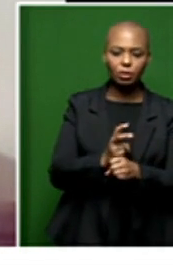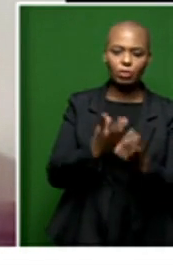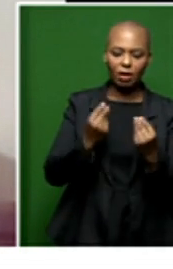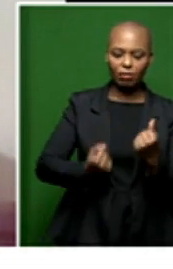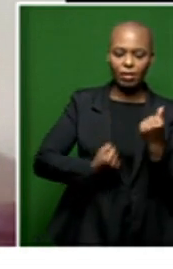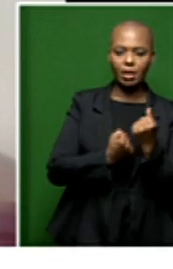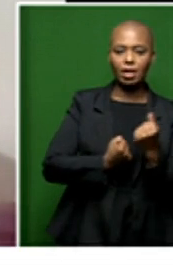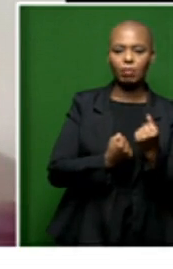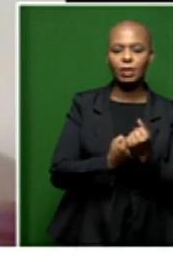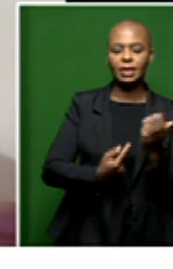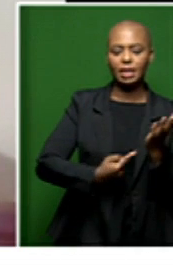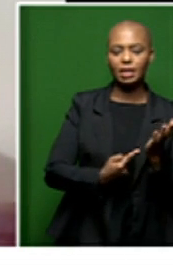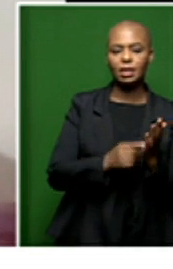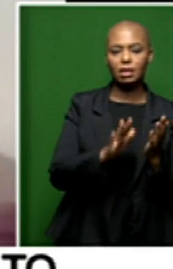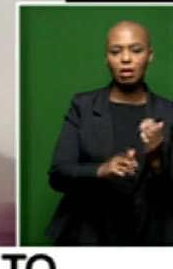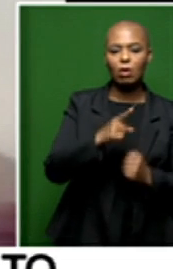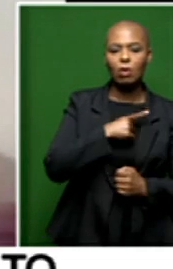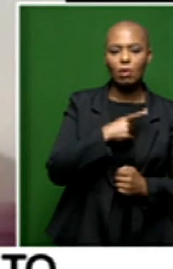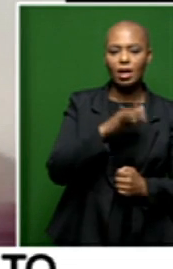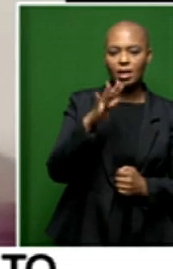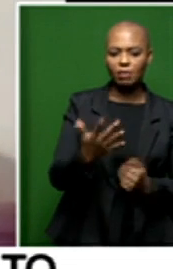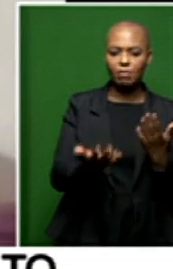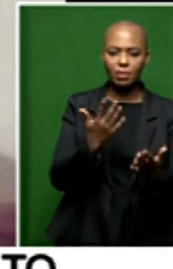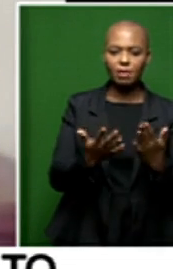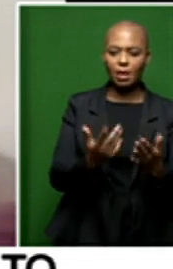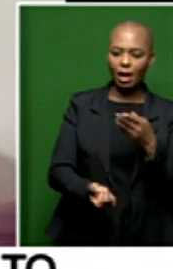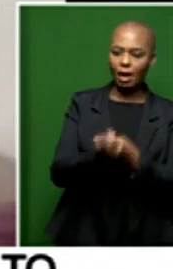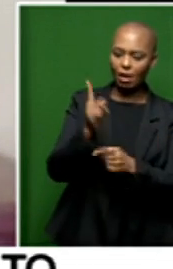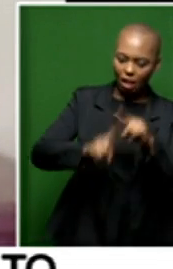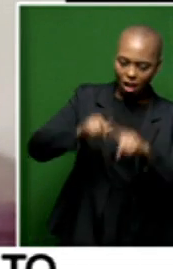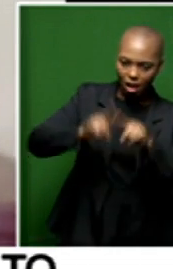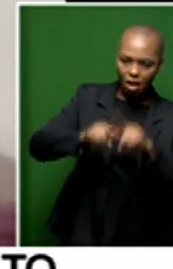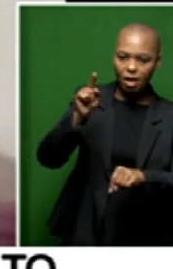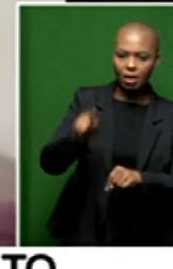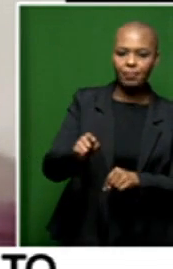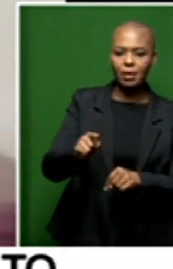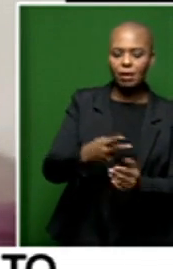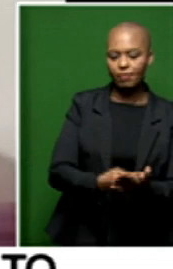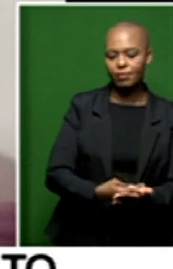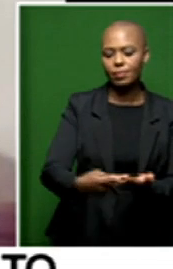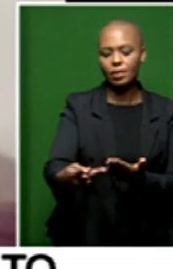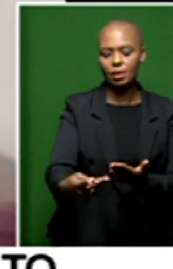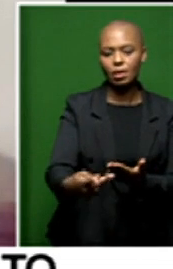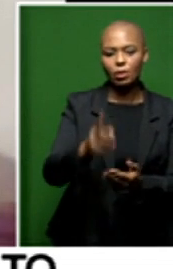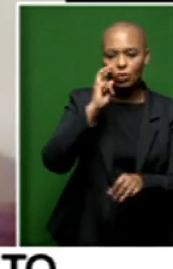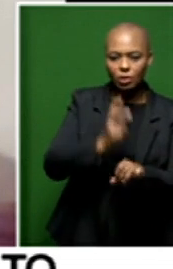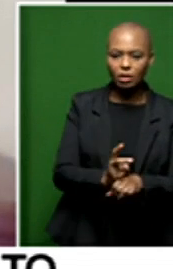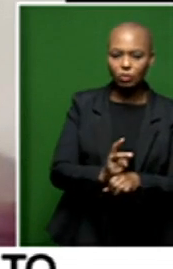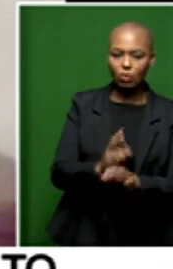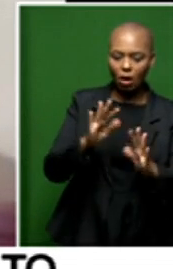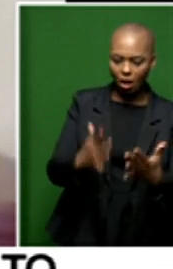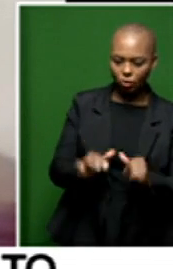it. For example, if the fight goes to the ground, you need something like Brazilian Jiu Jitsu in